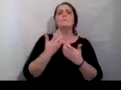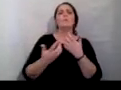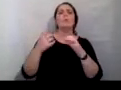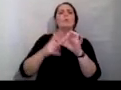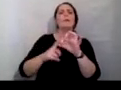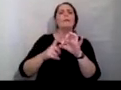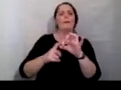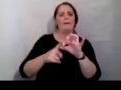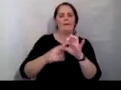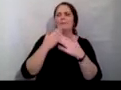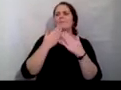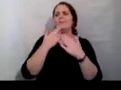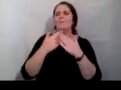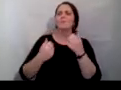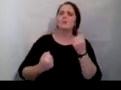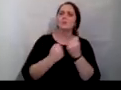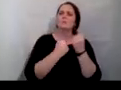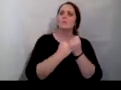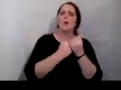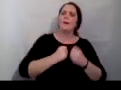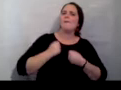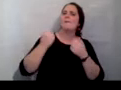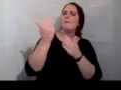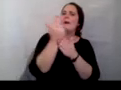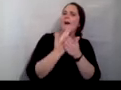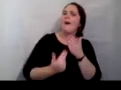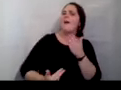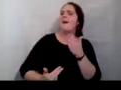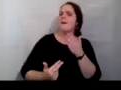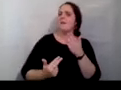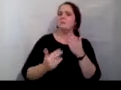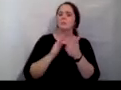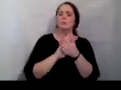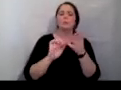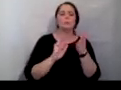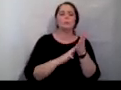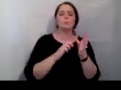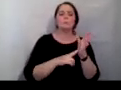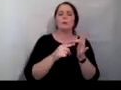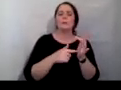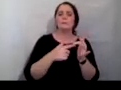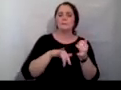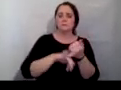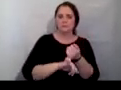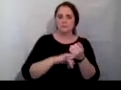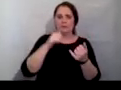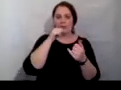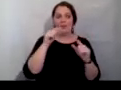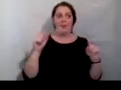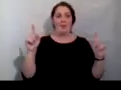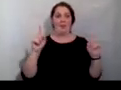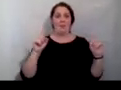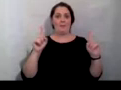and supporting the research that we do in the arts and humanities, particularly in a time when, you know,